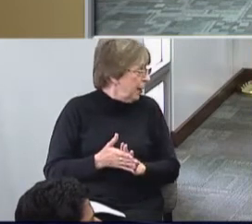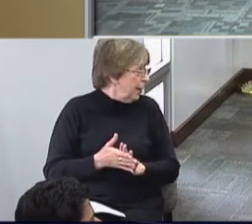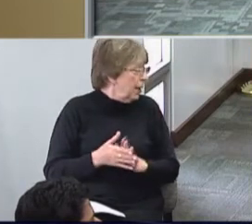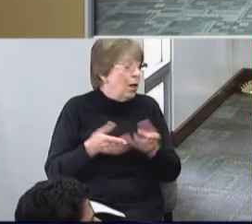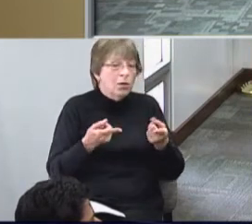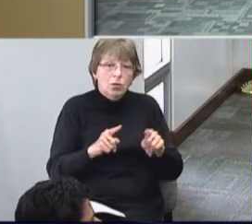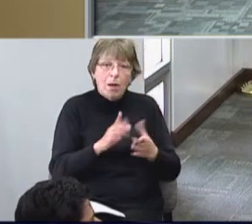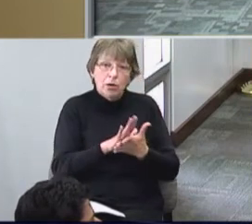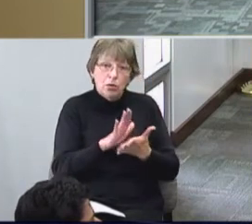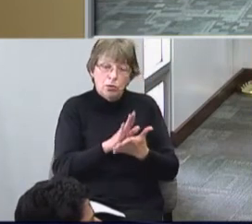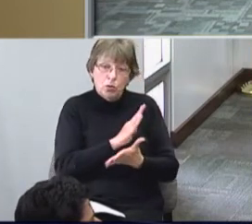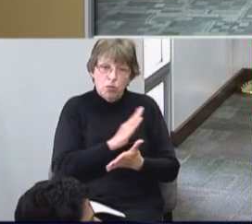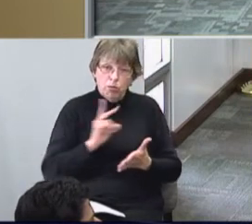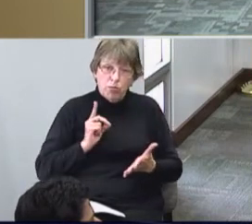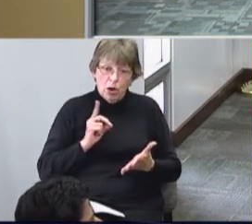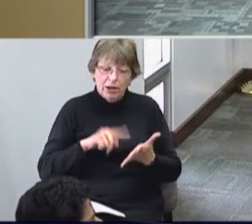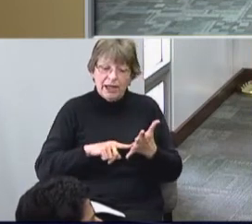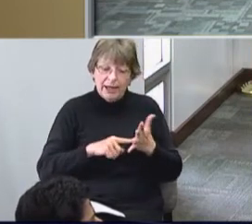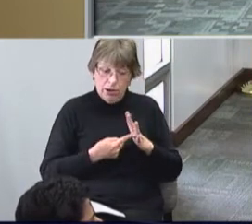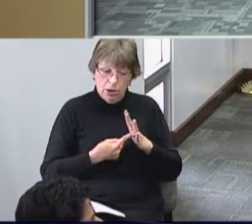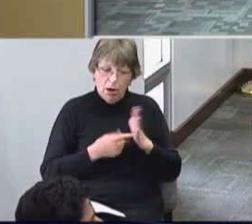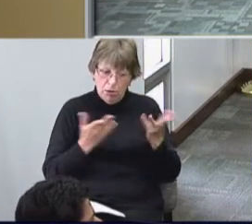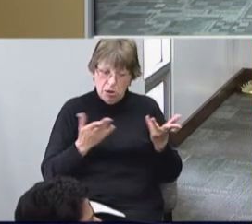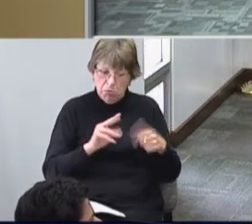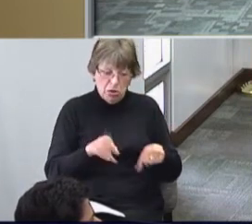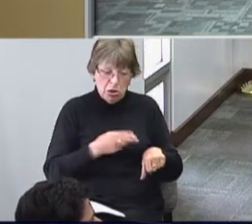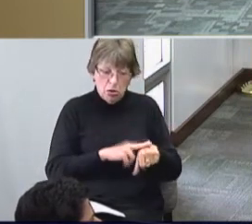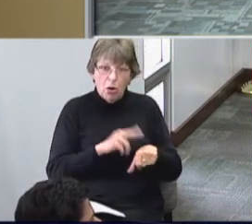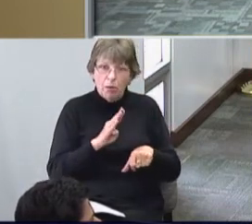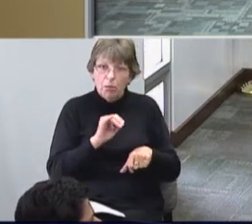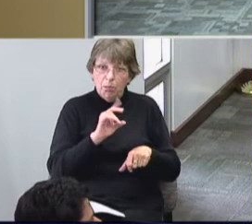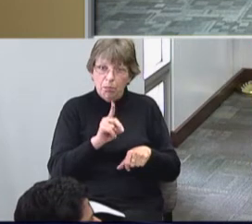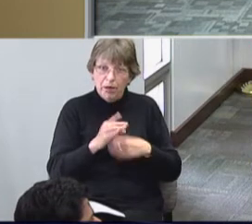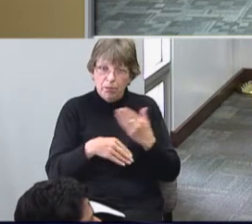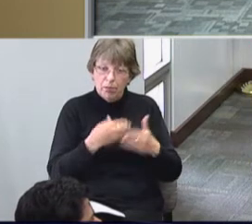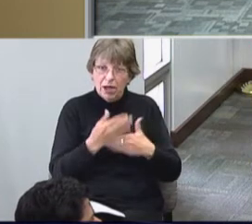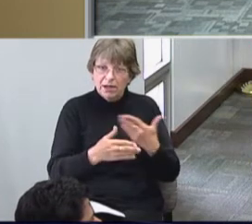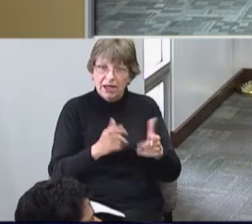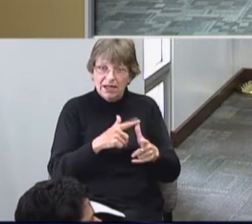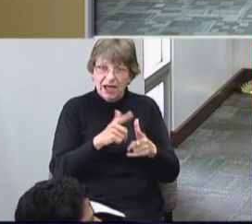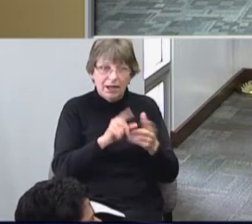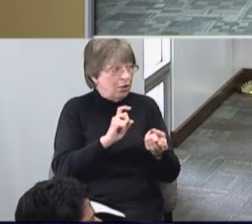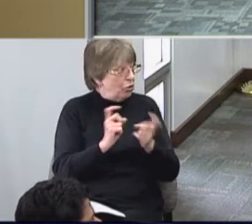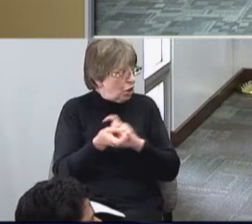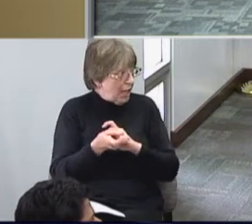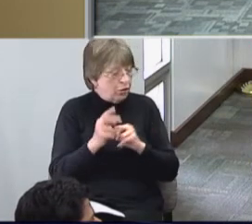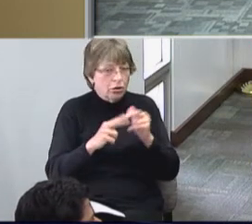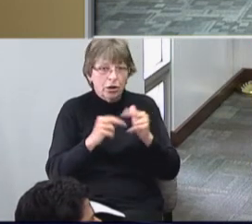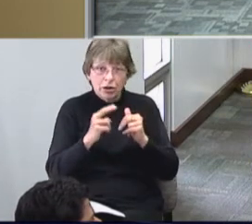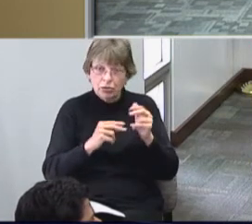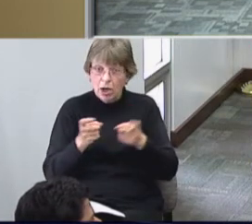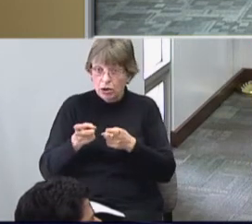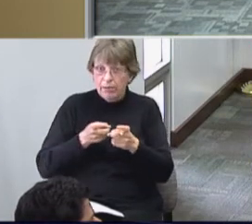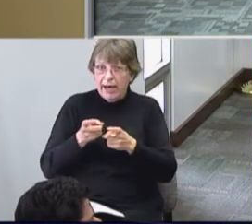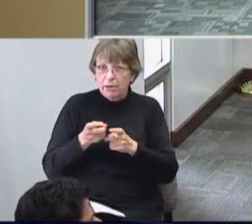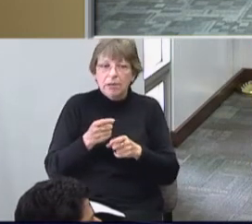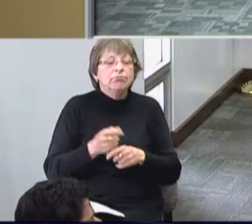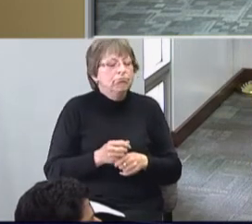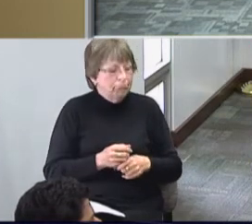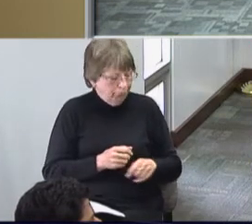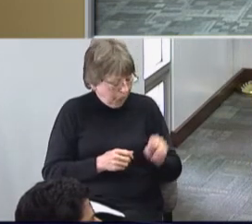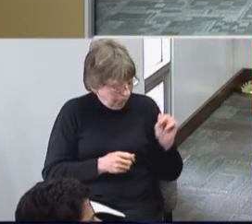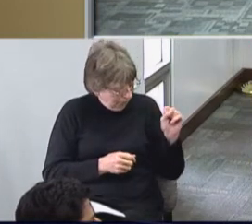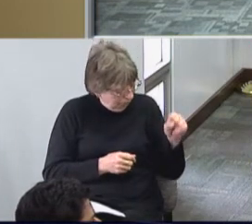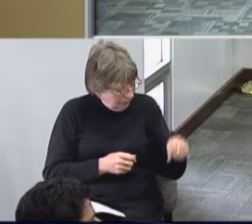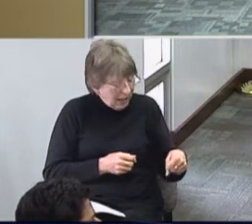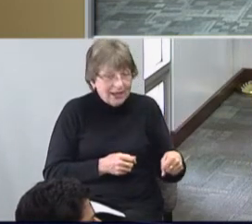school board, they started out a conventional bid process and changed to the construction management process. Okay. Right. And it worked